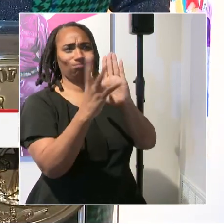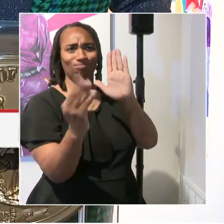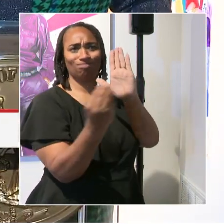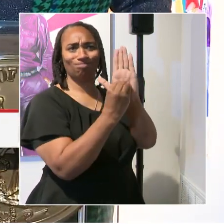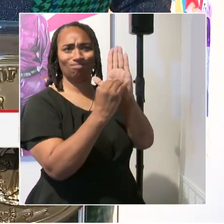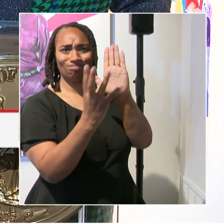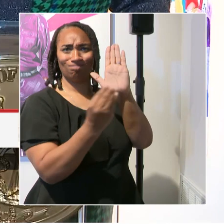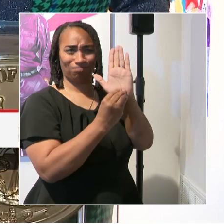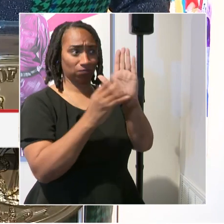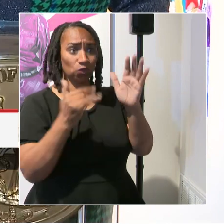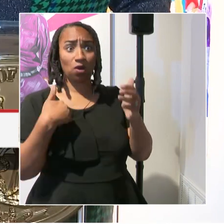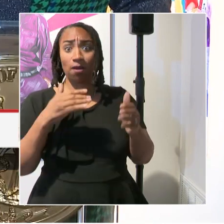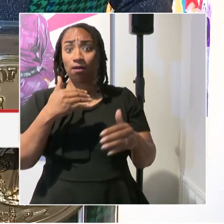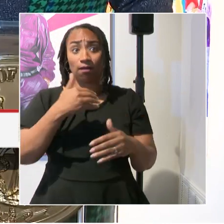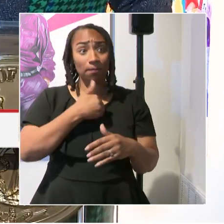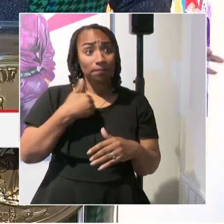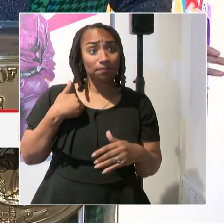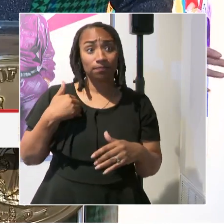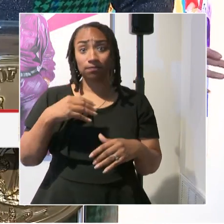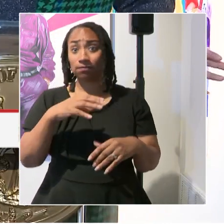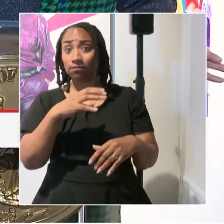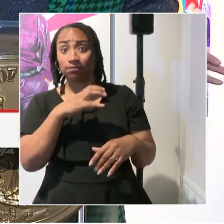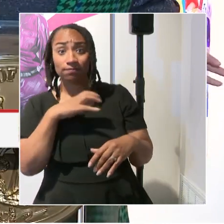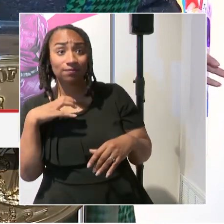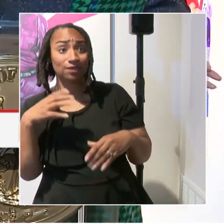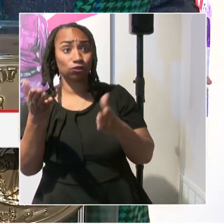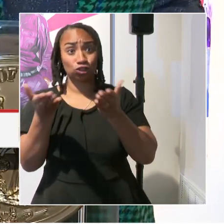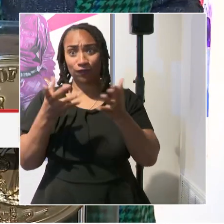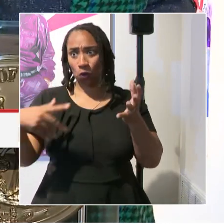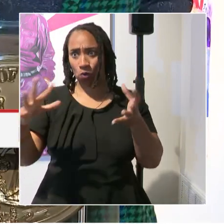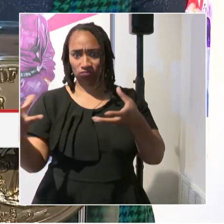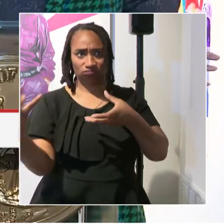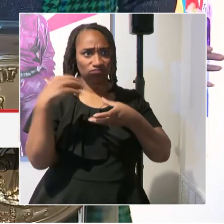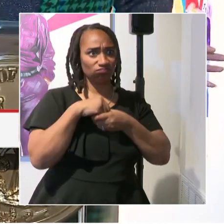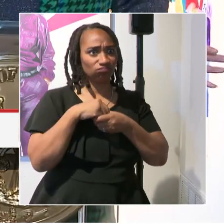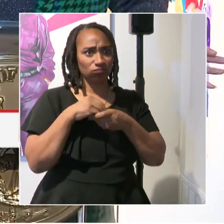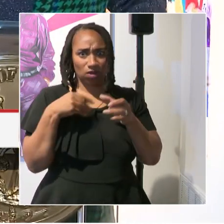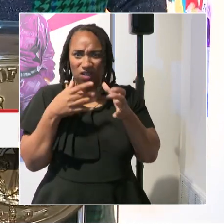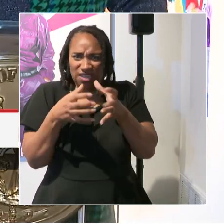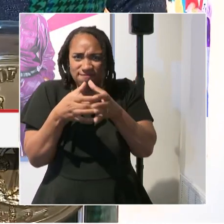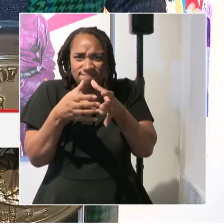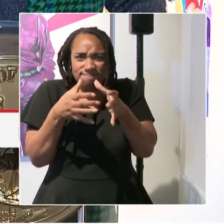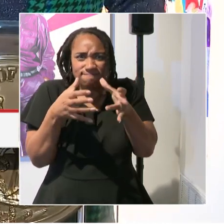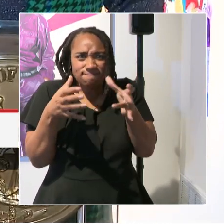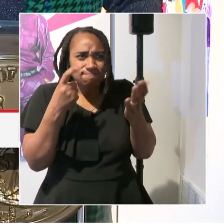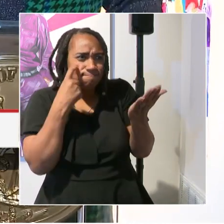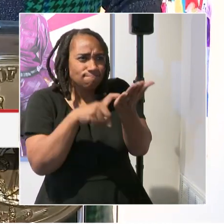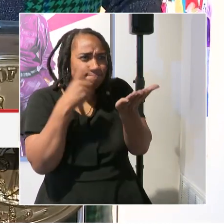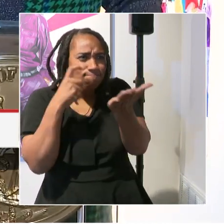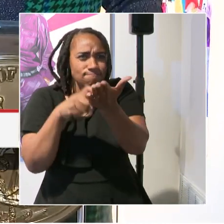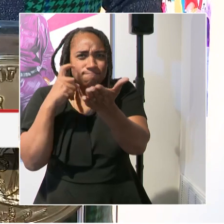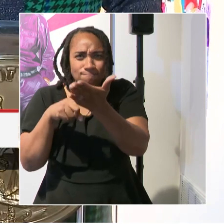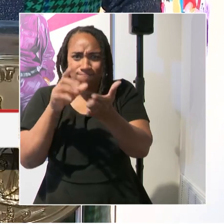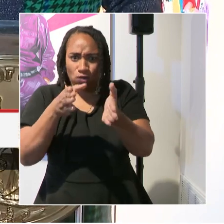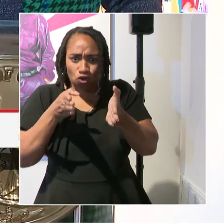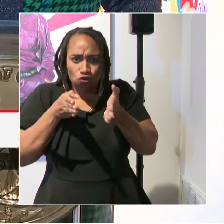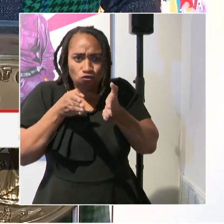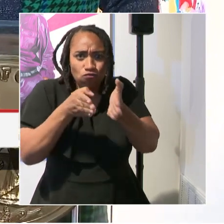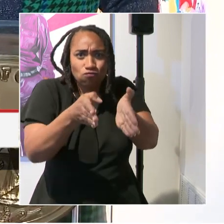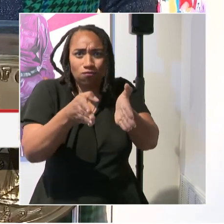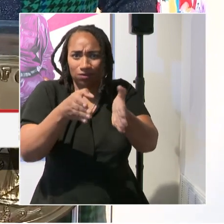council member and as mayor. It's expanded in some ways on Great Street corridors, on other